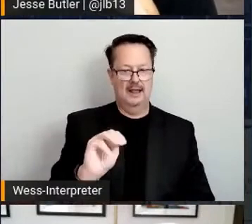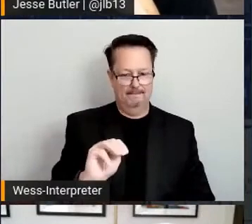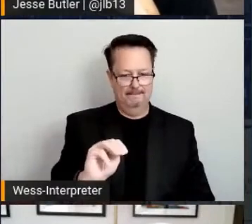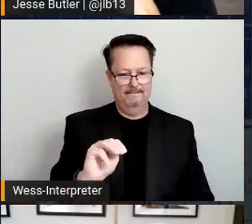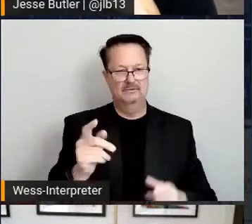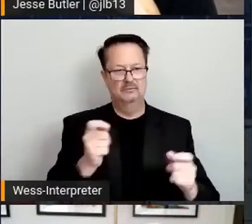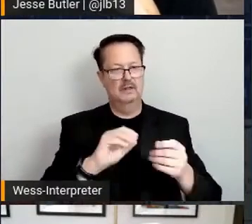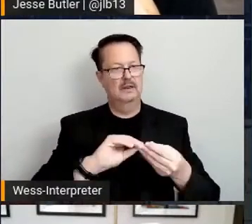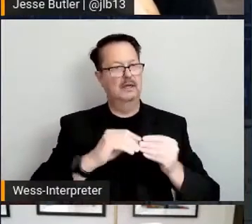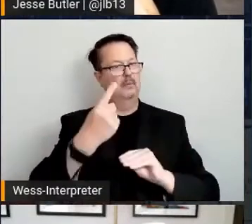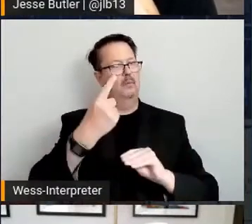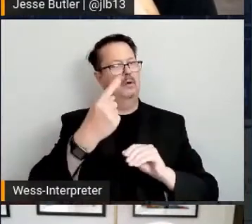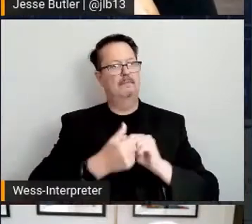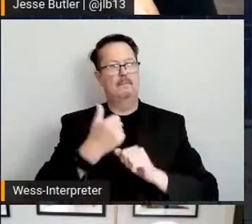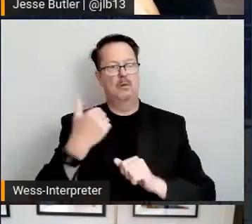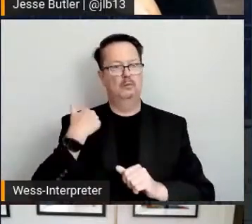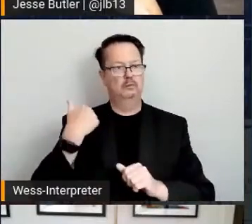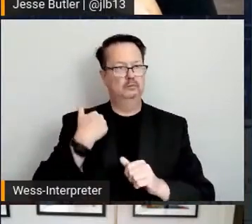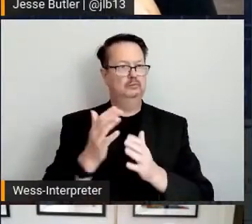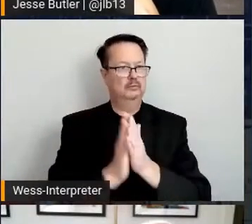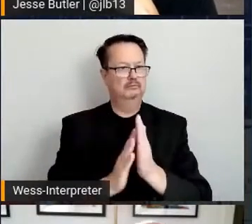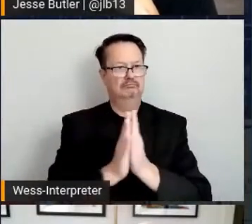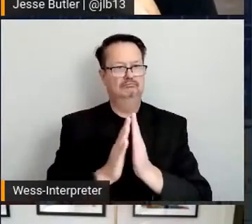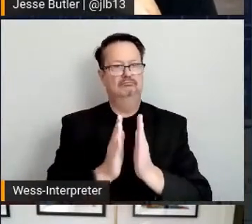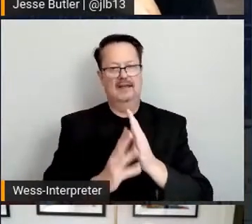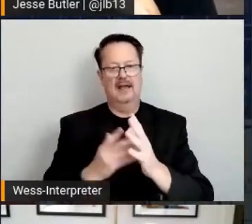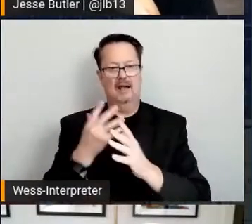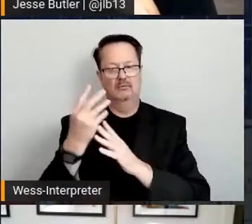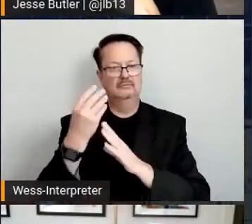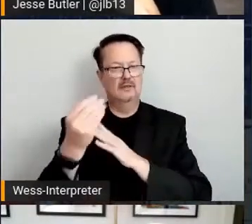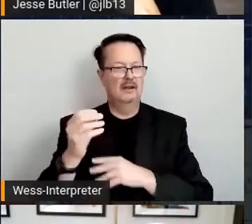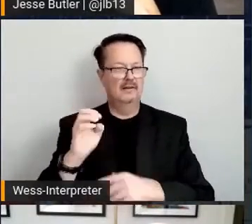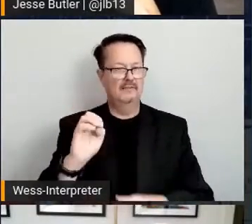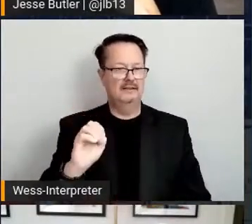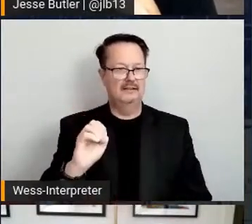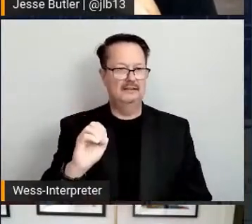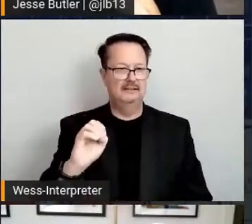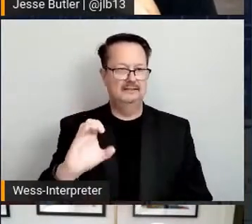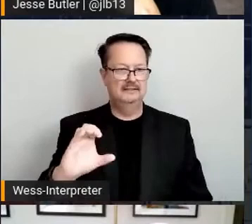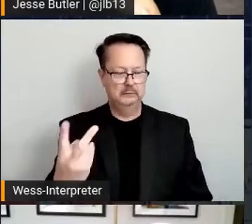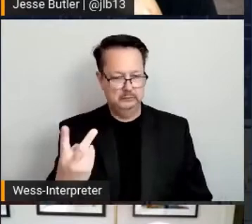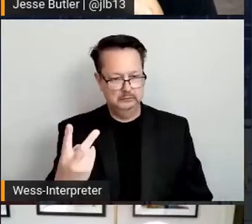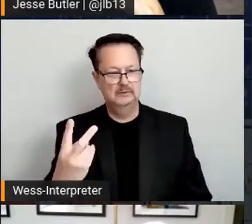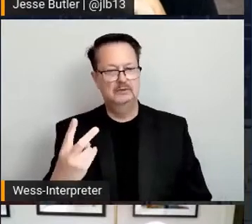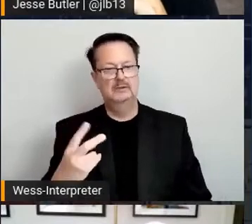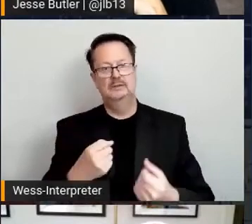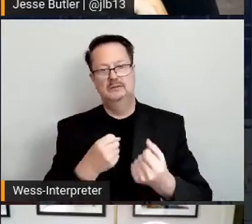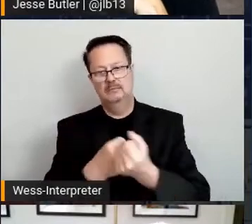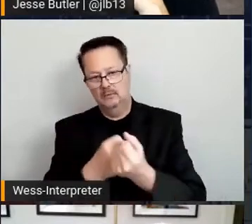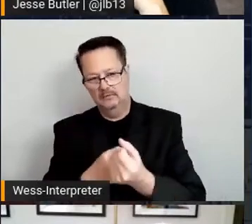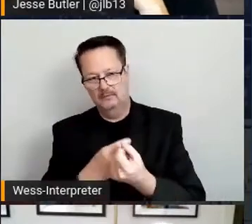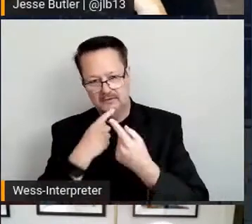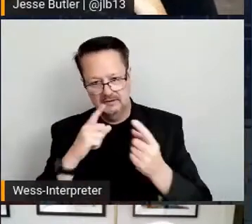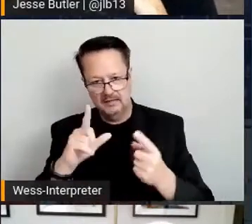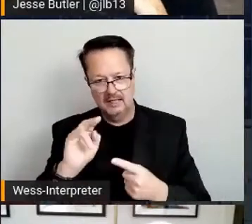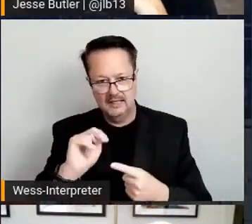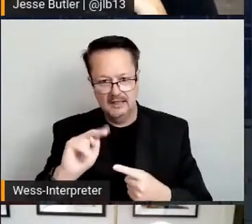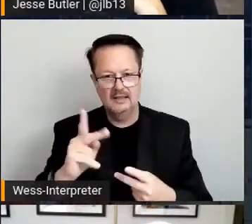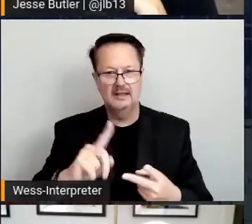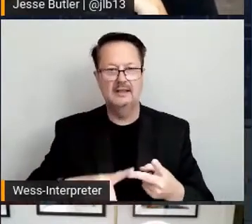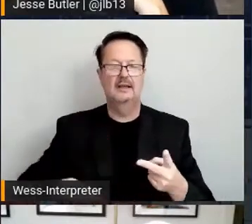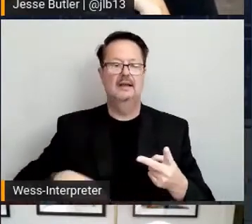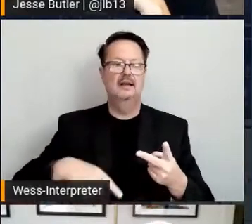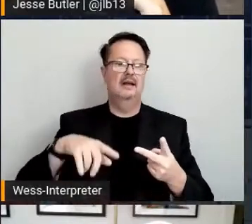#1 most requested controller outside of EC2. So support for declaratively binding